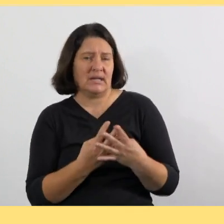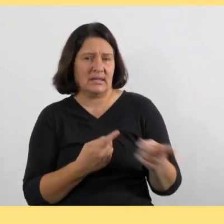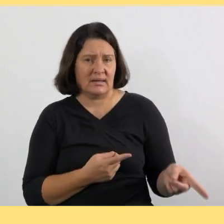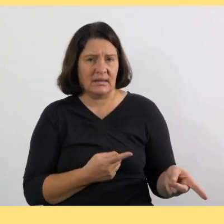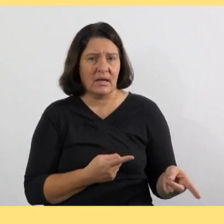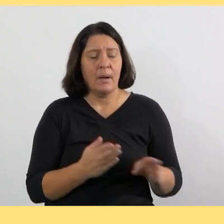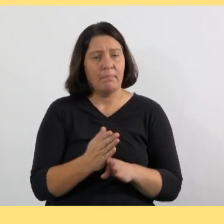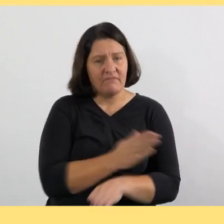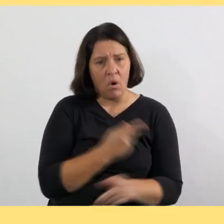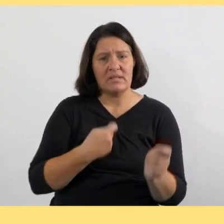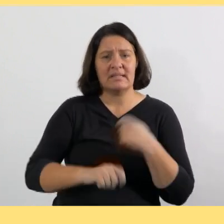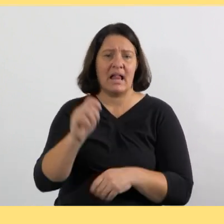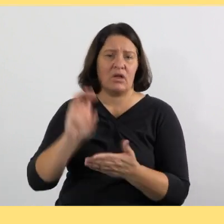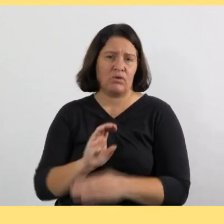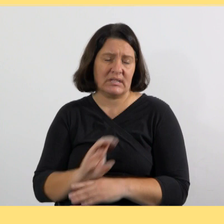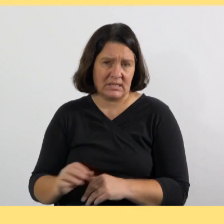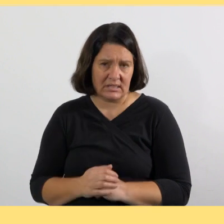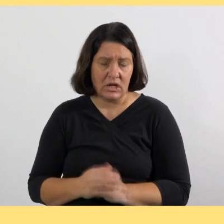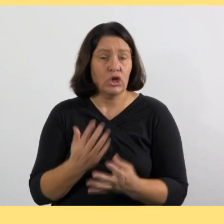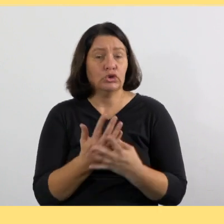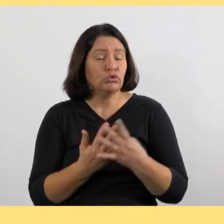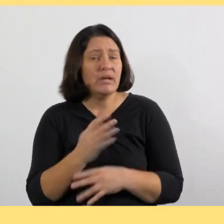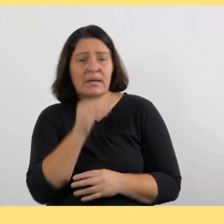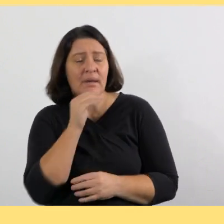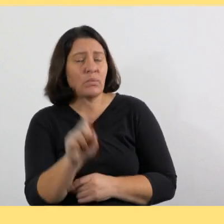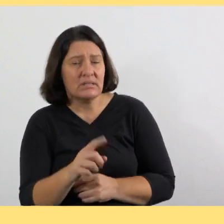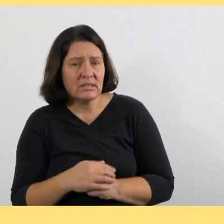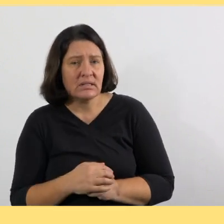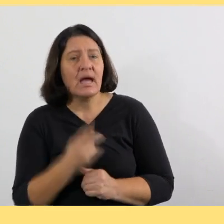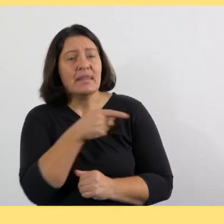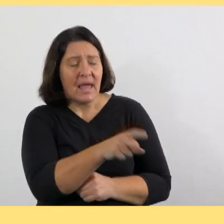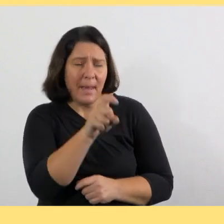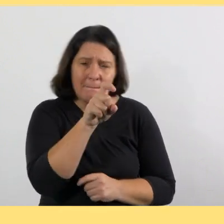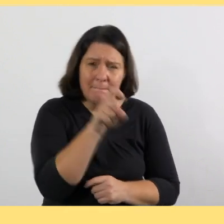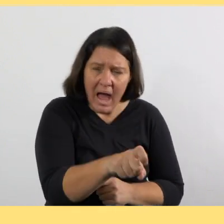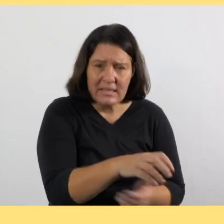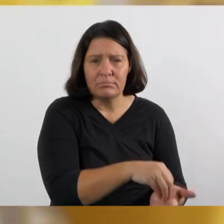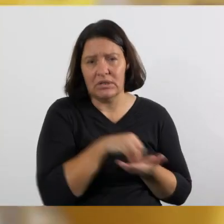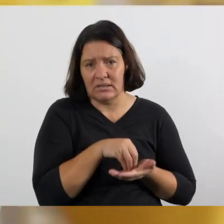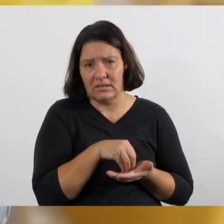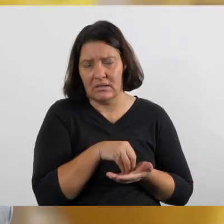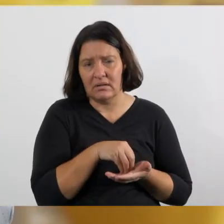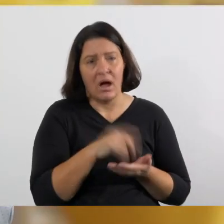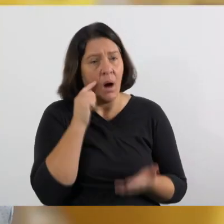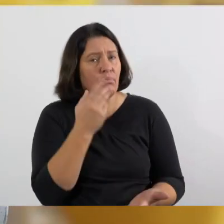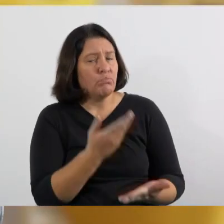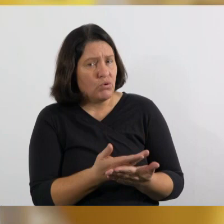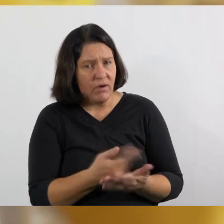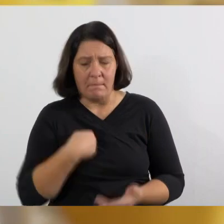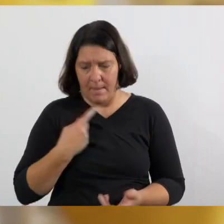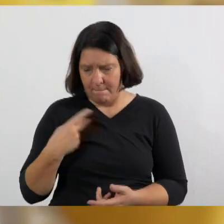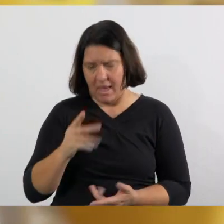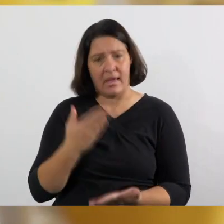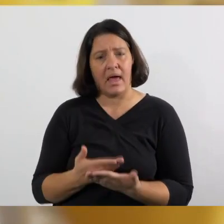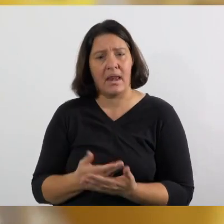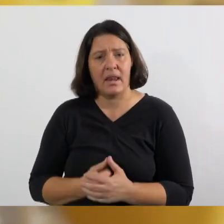the debtors before selling the goods on credit. To screen simply means our debtors must bring proof that they